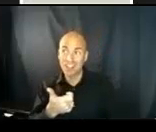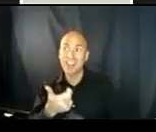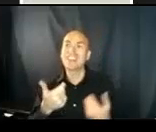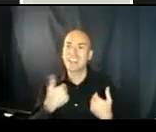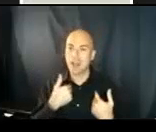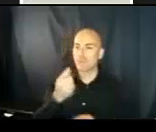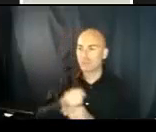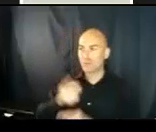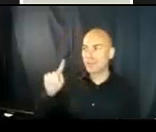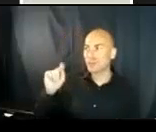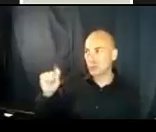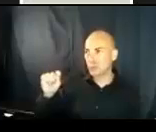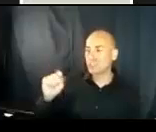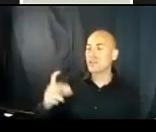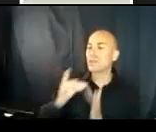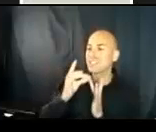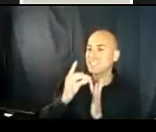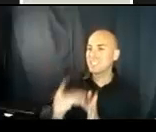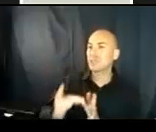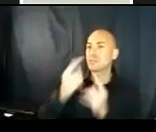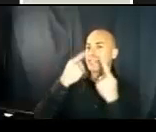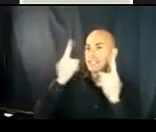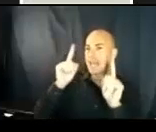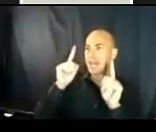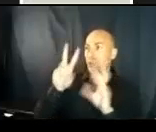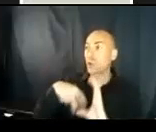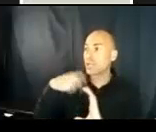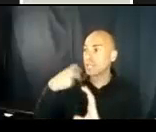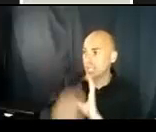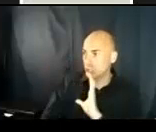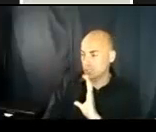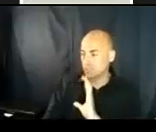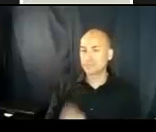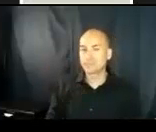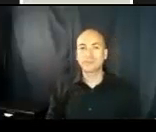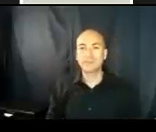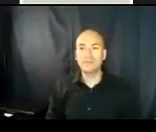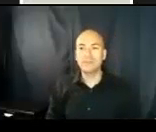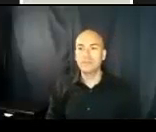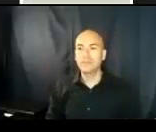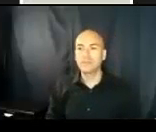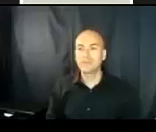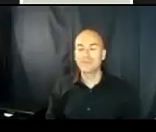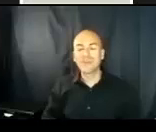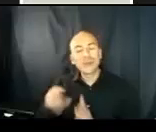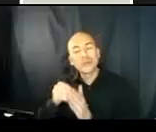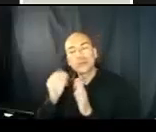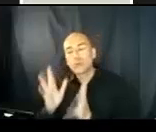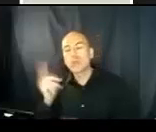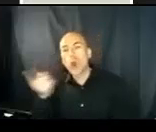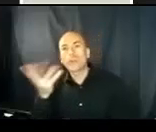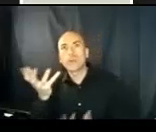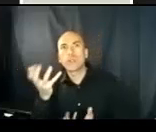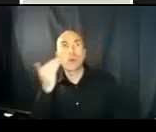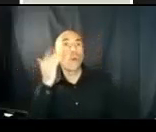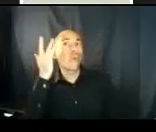lead to engagement. The moment you tell the student why they're watching the video, students always want to know why. Why is this? Why am I